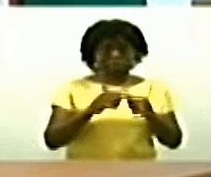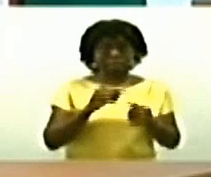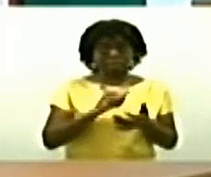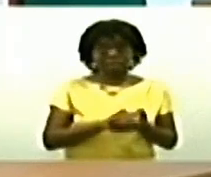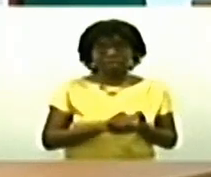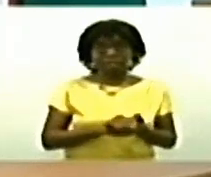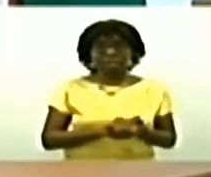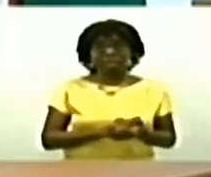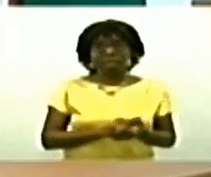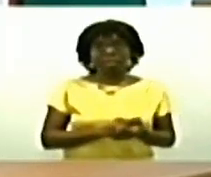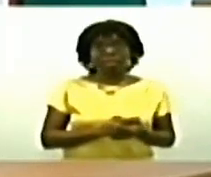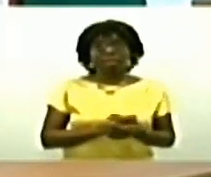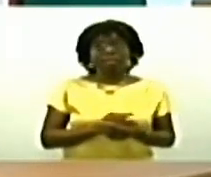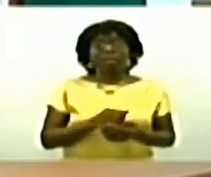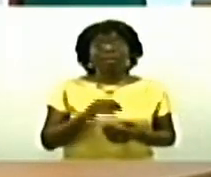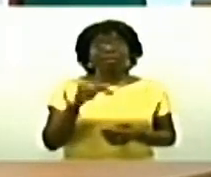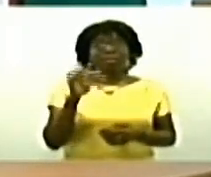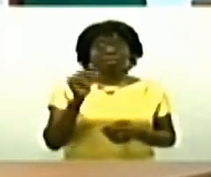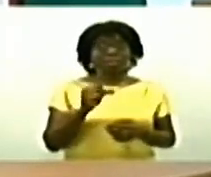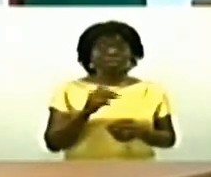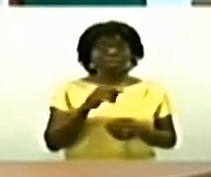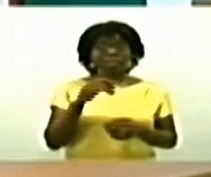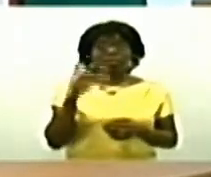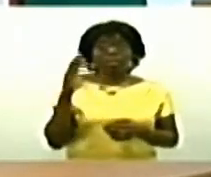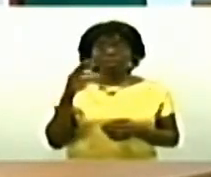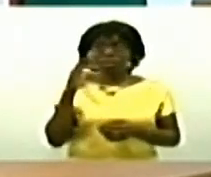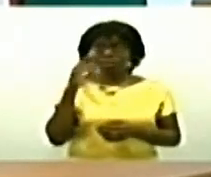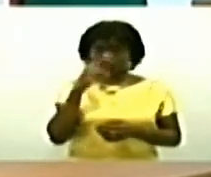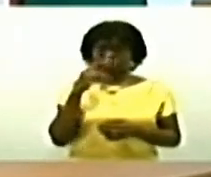With some roses lime, of course. Yes.